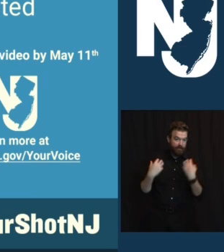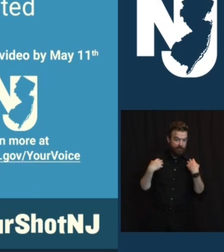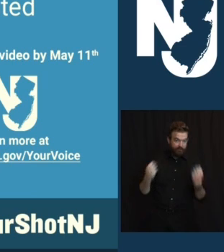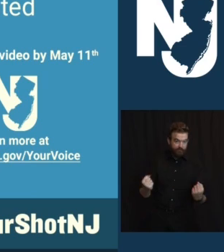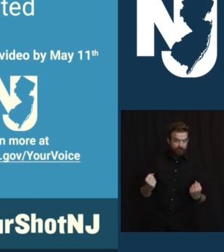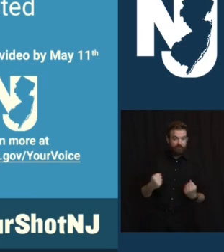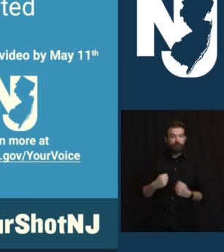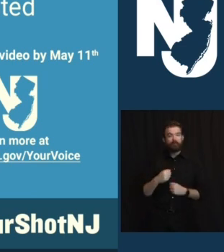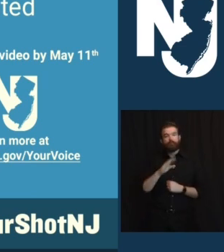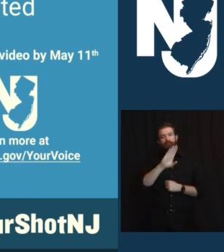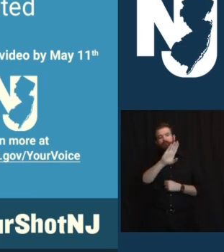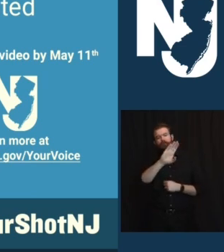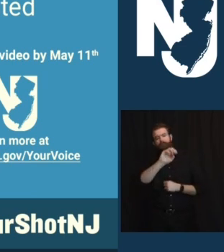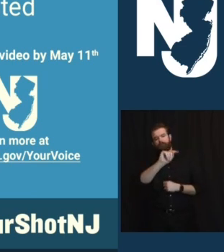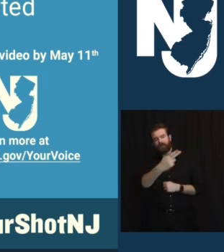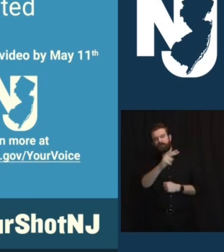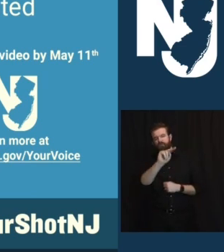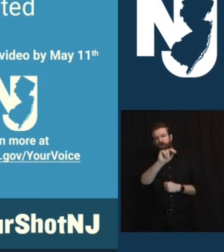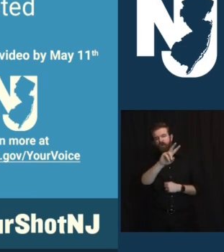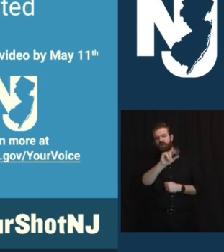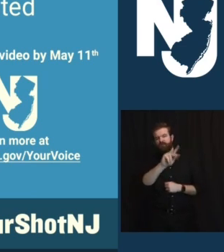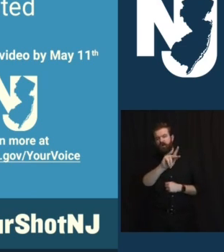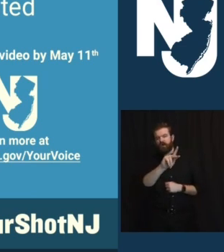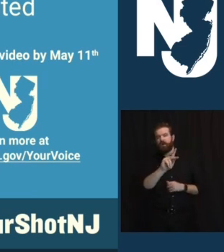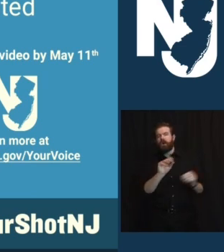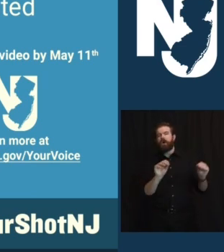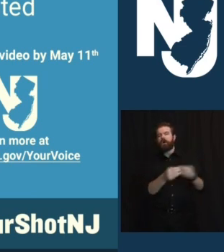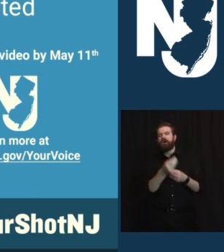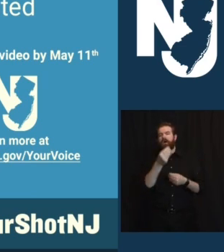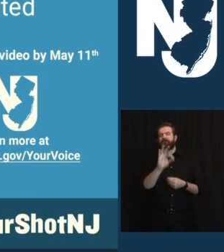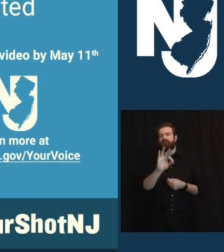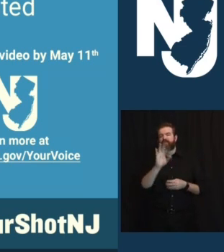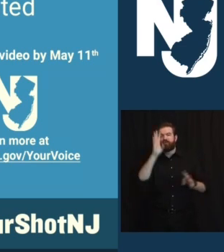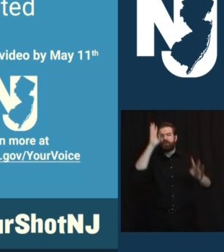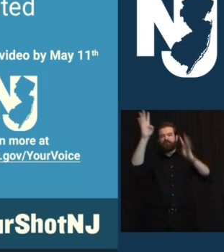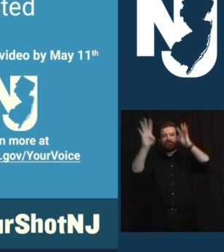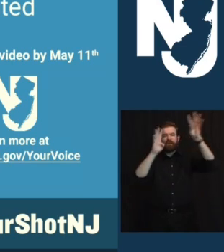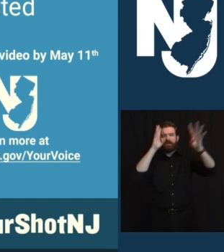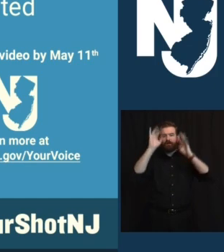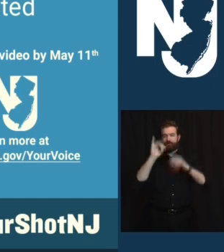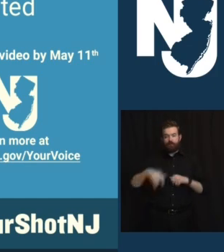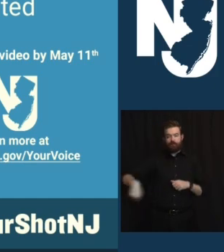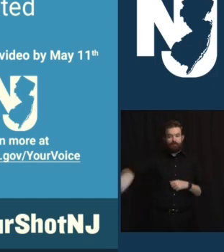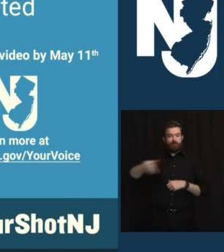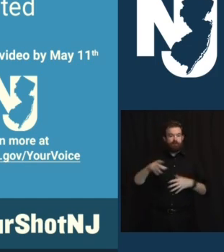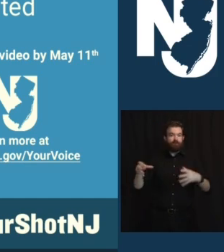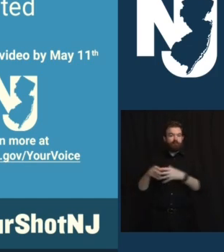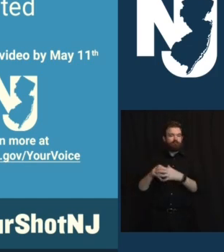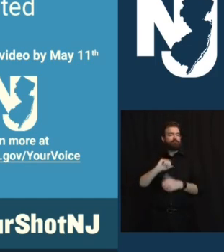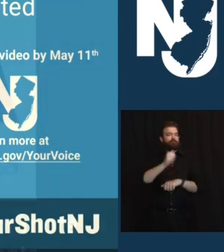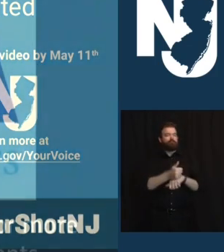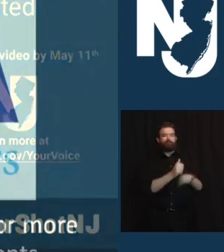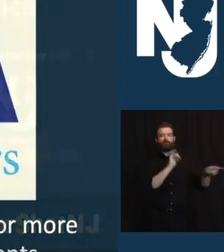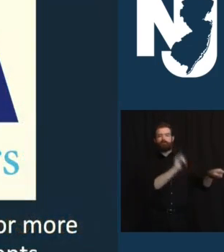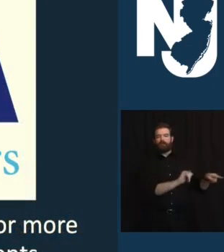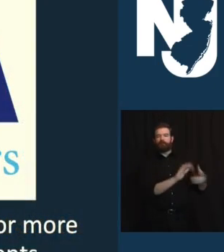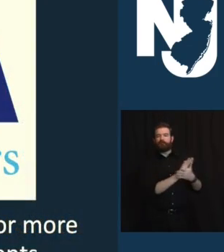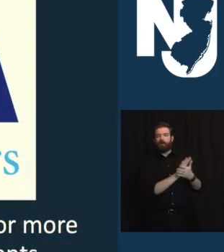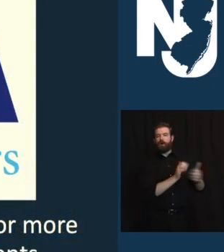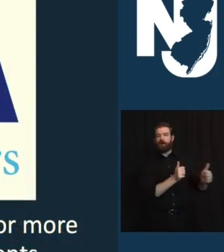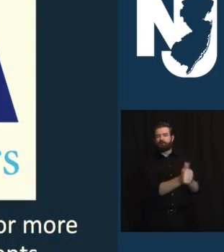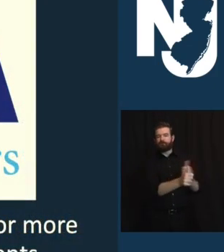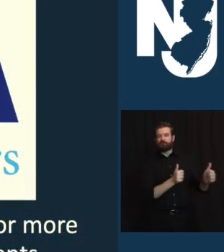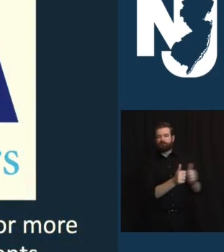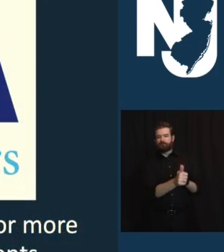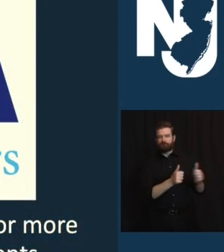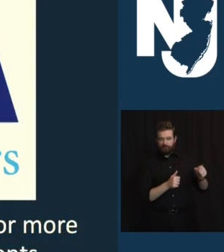Innovation, for working together to put this contest up and get it running. Next up, the Department of Community Affairs, under